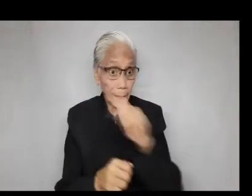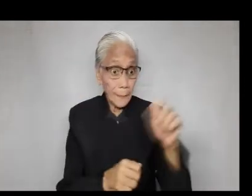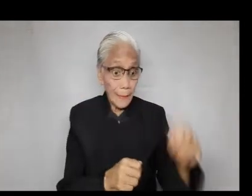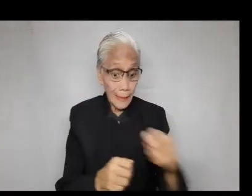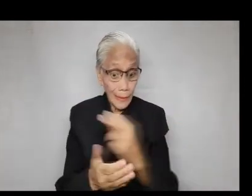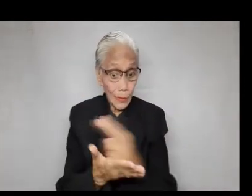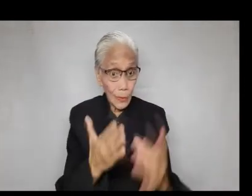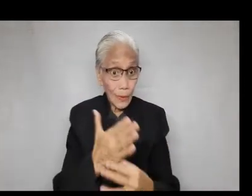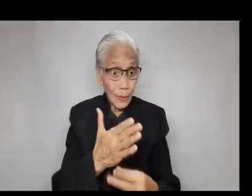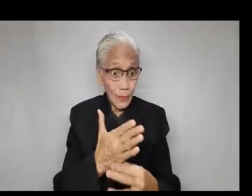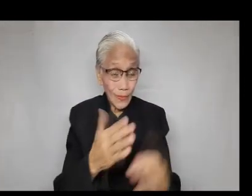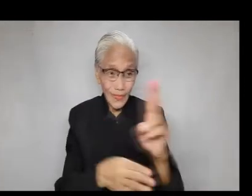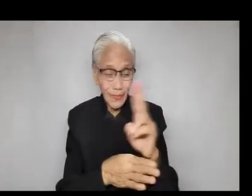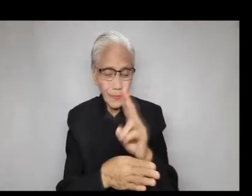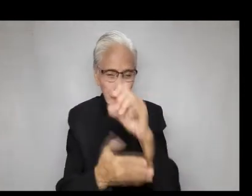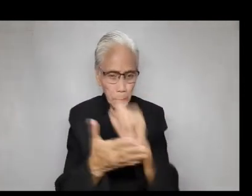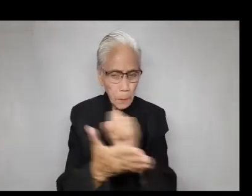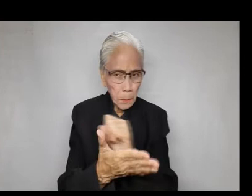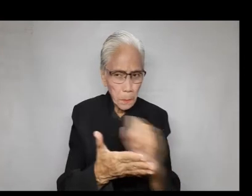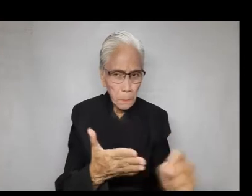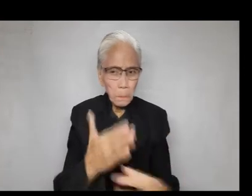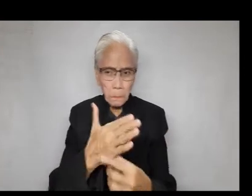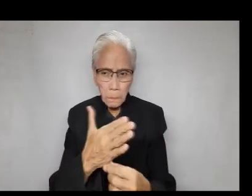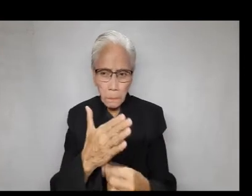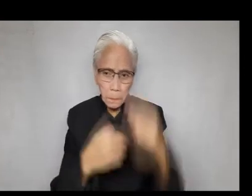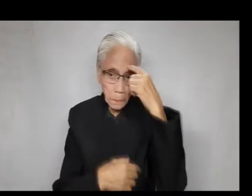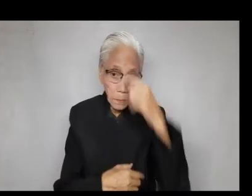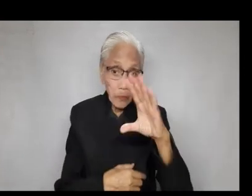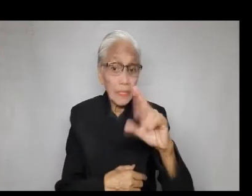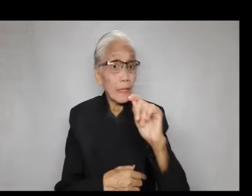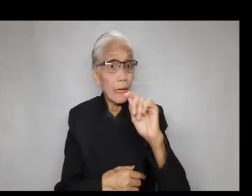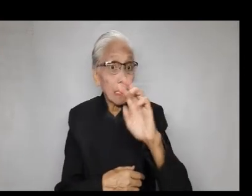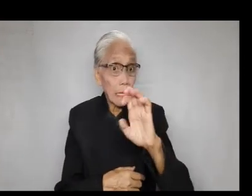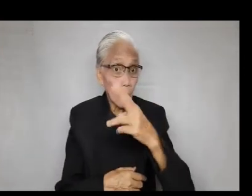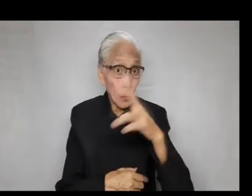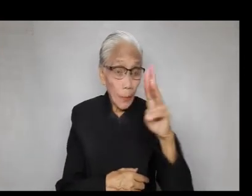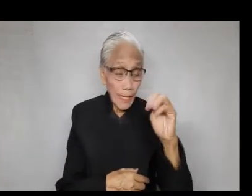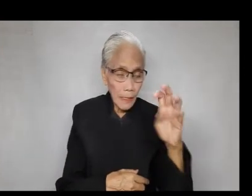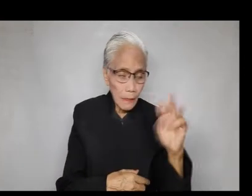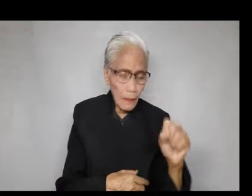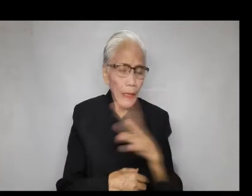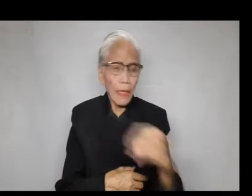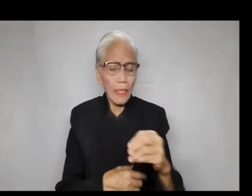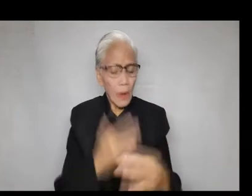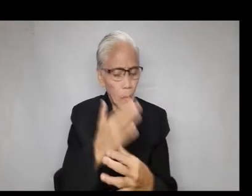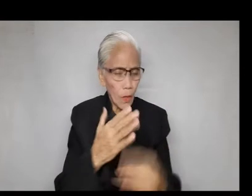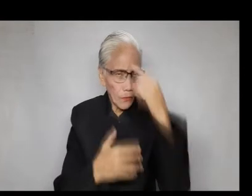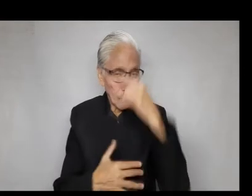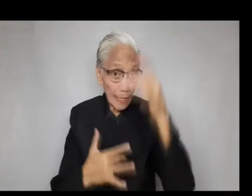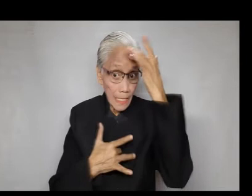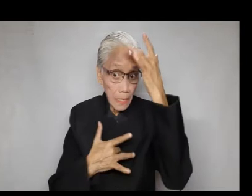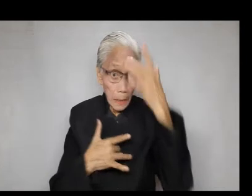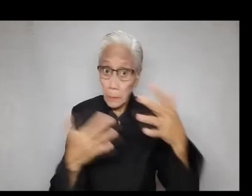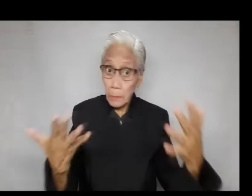used in sacraments, the chrism oil, the oil for the catechumens, and the oil for the sick. The Chrism